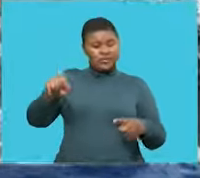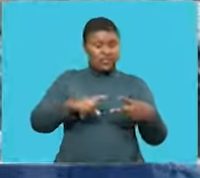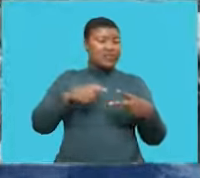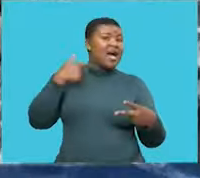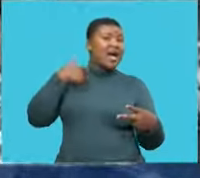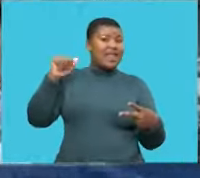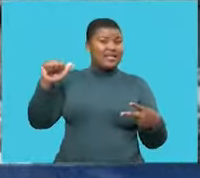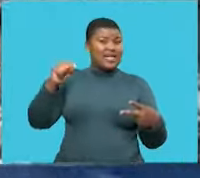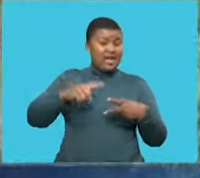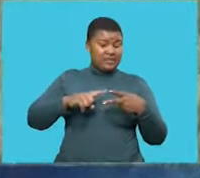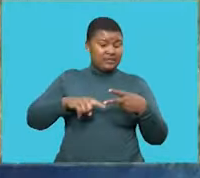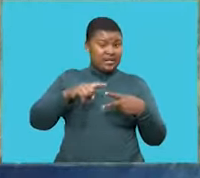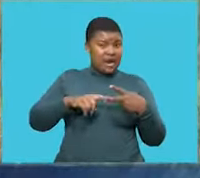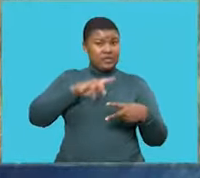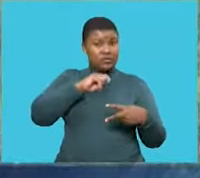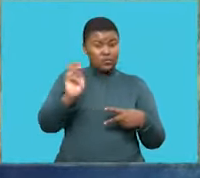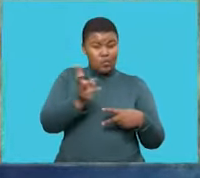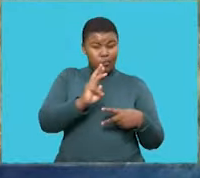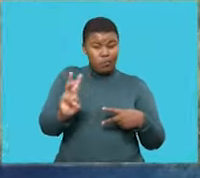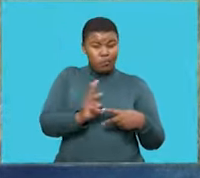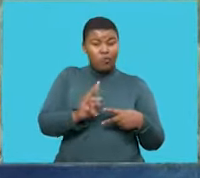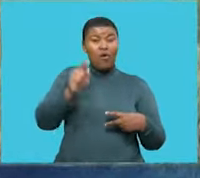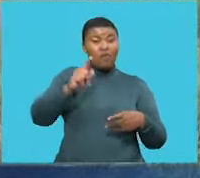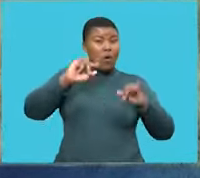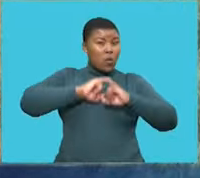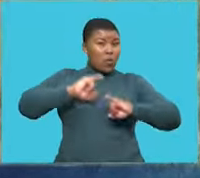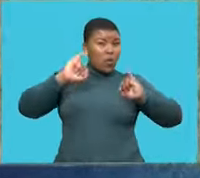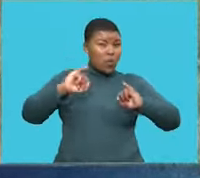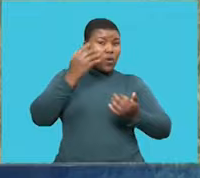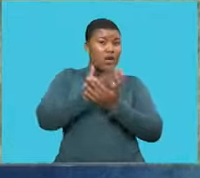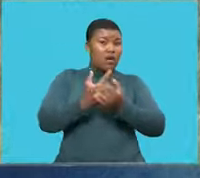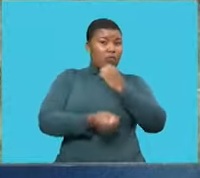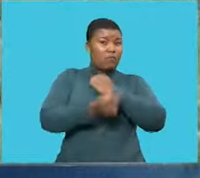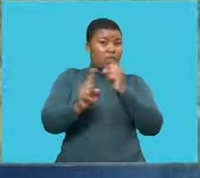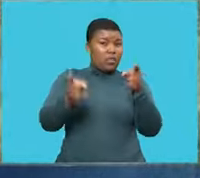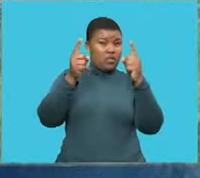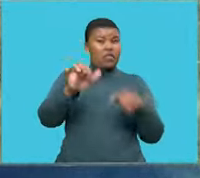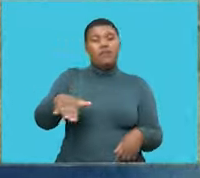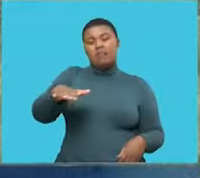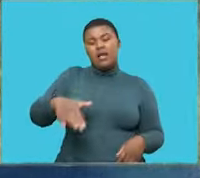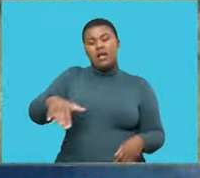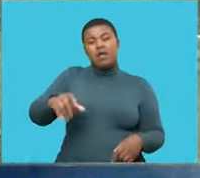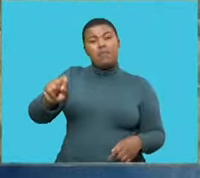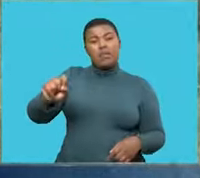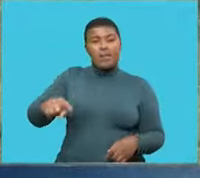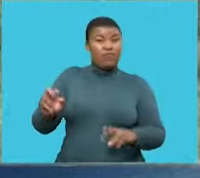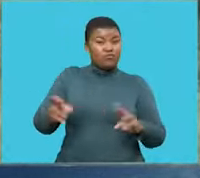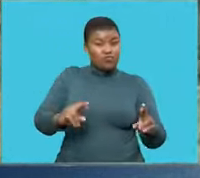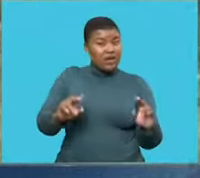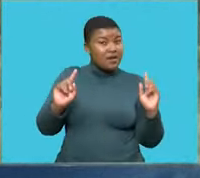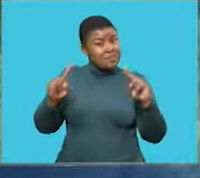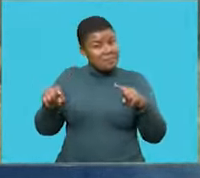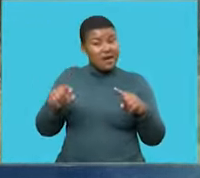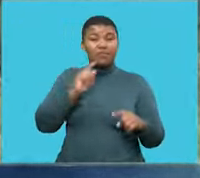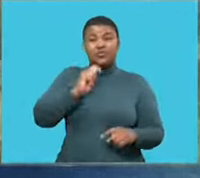dibaka za ubagi behile nglisho piletong tadikoti lehonwela kapahona hukwela haba ahiba kapembaleka hotela miedi